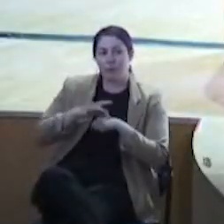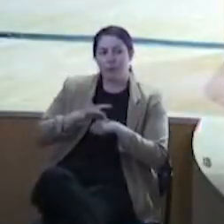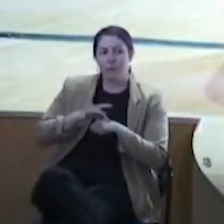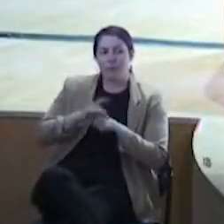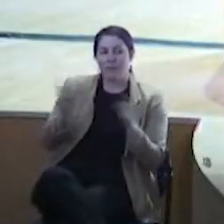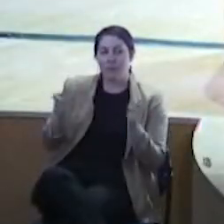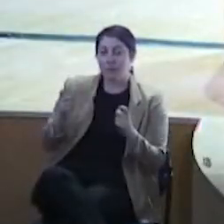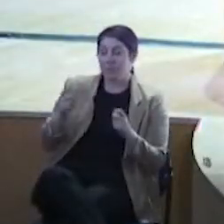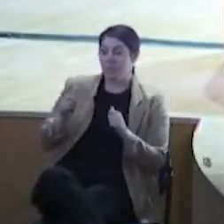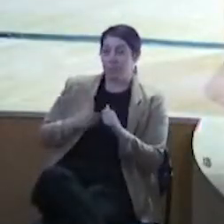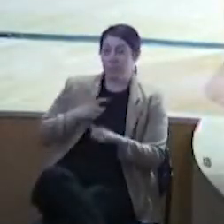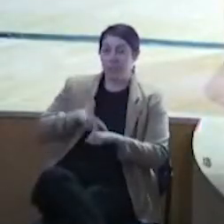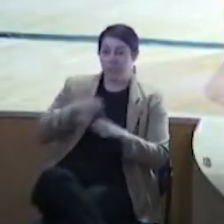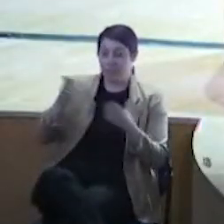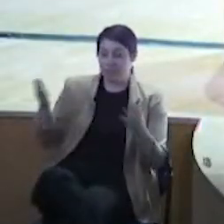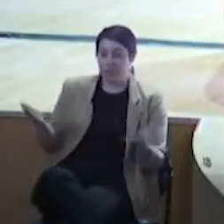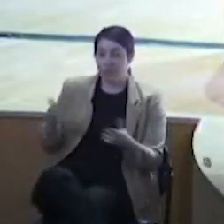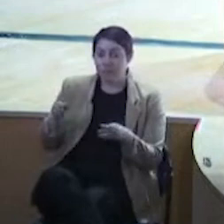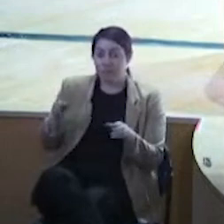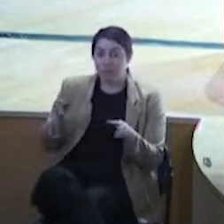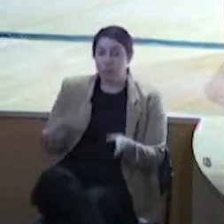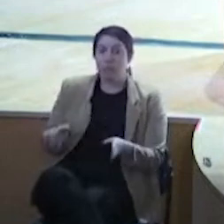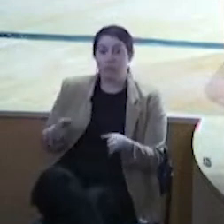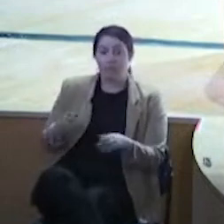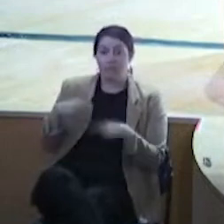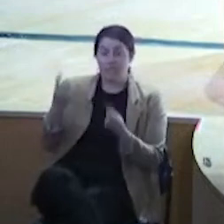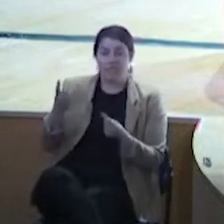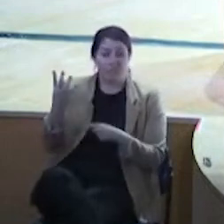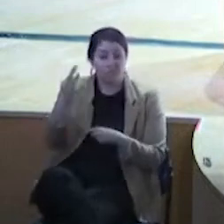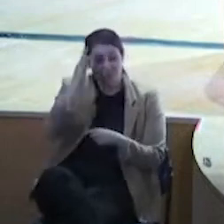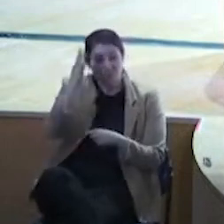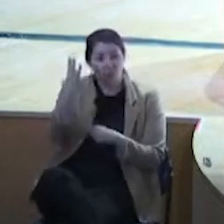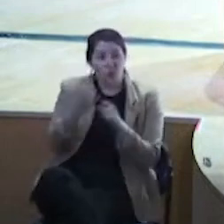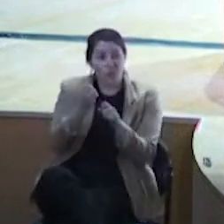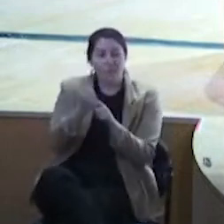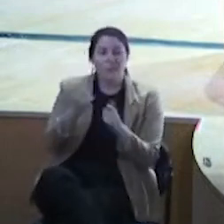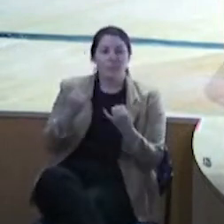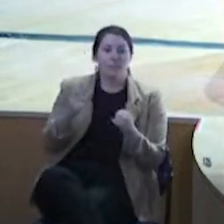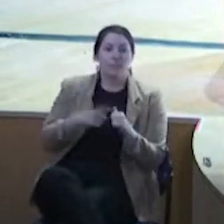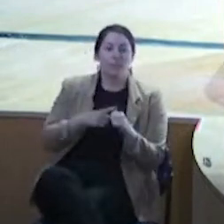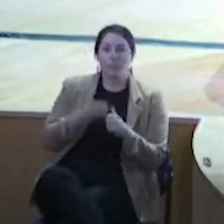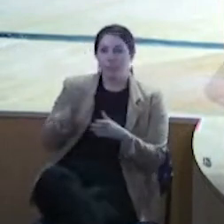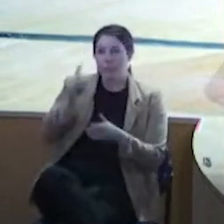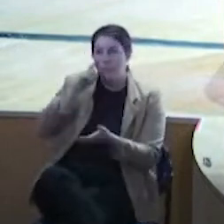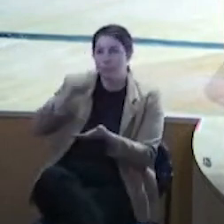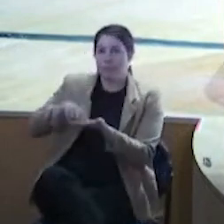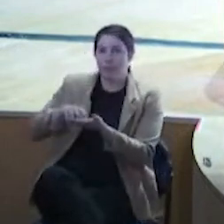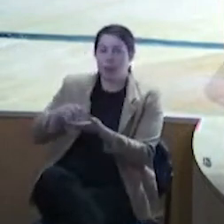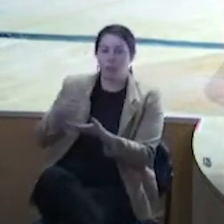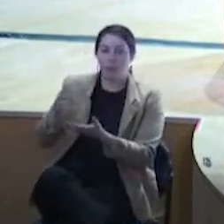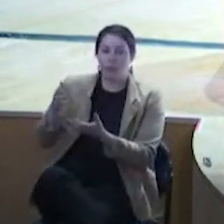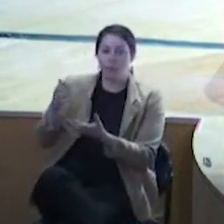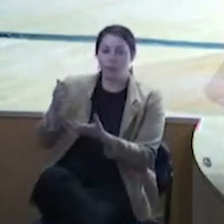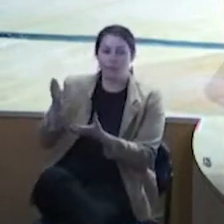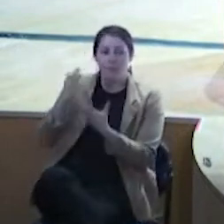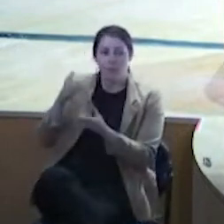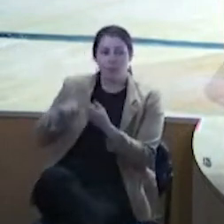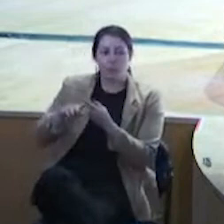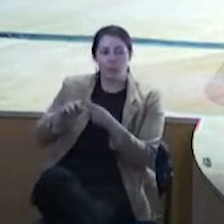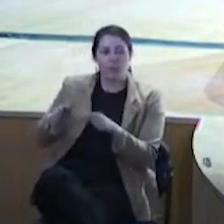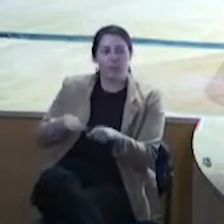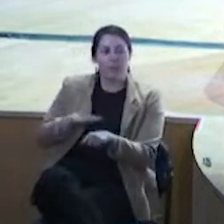almost 4 years. And I'd like to start by gratefully acknowledging the Native peoples on whose ancestral lands we